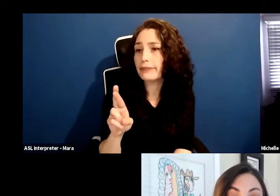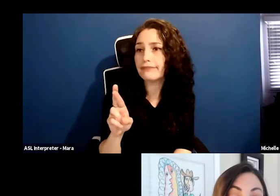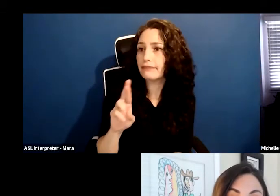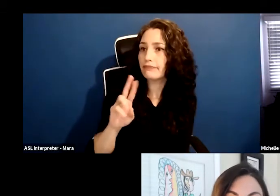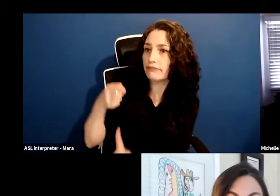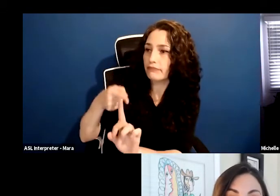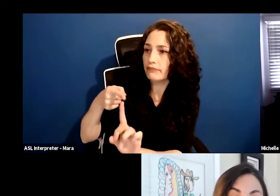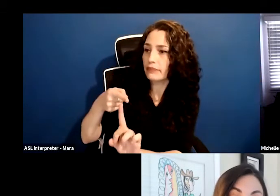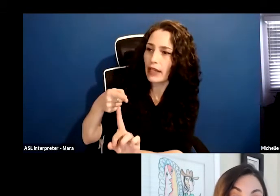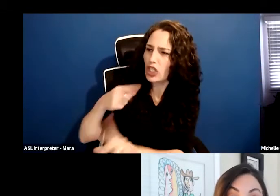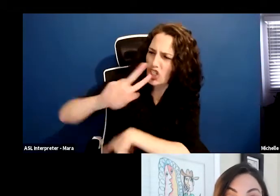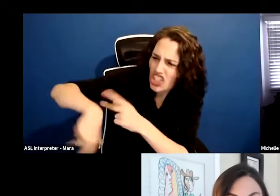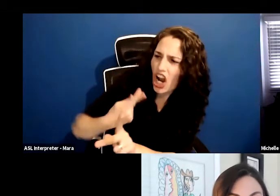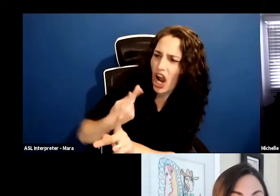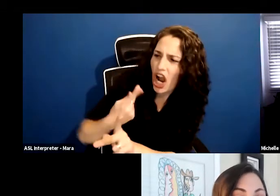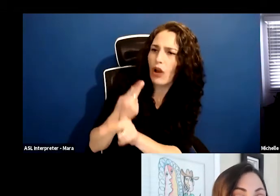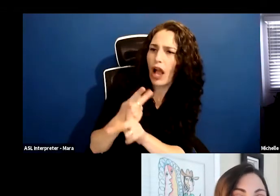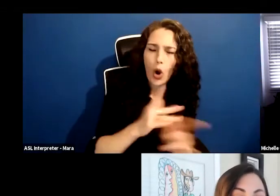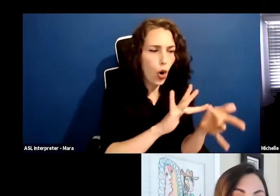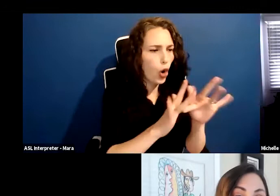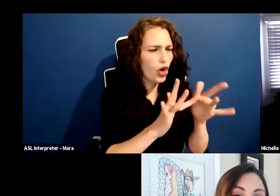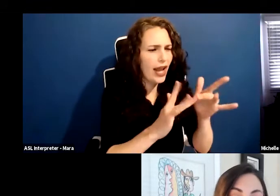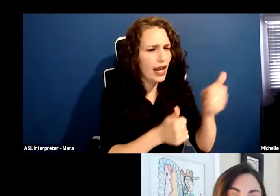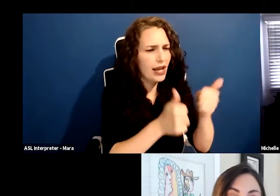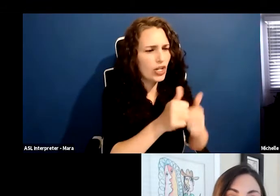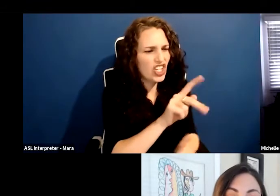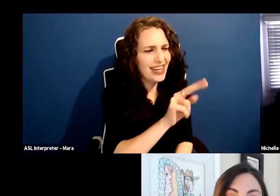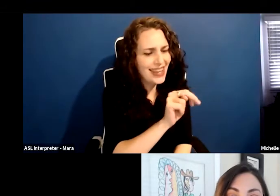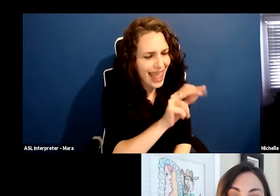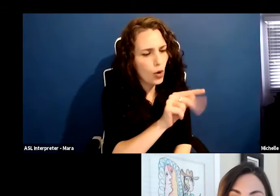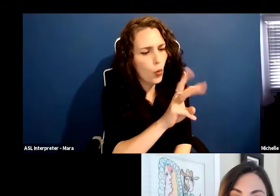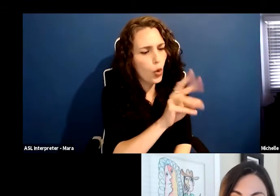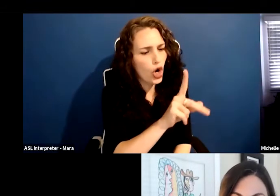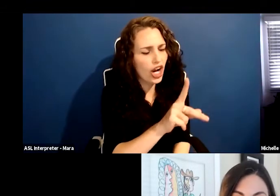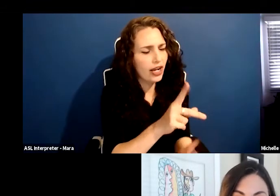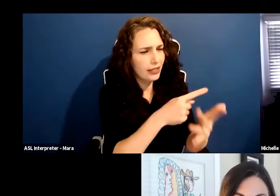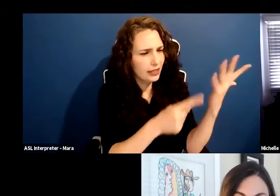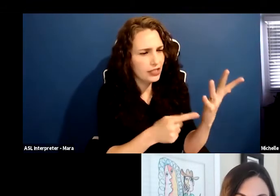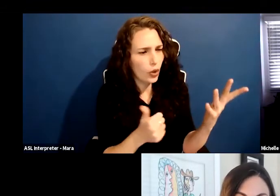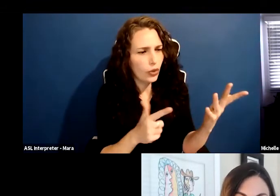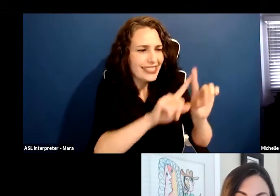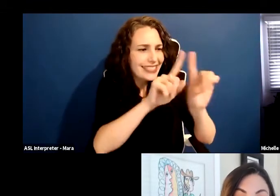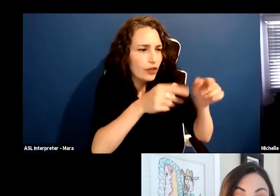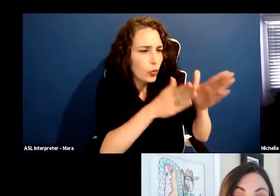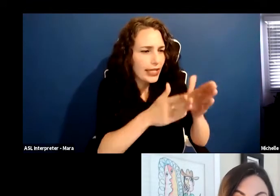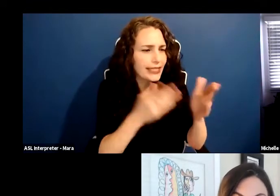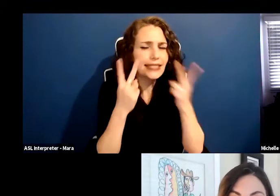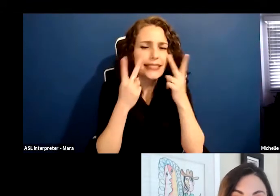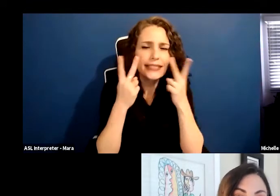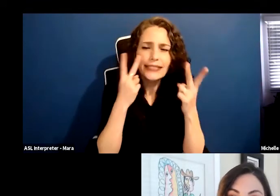certainly by genre, and we can look at it by network. So it gave us a bunch of different ways to take a look at what on-screen visibility looks like